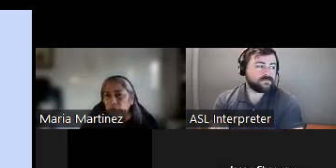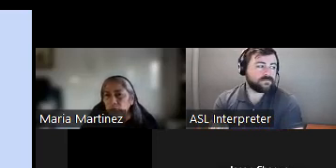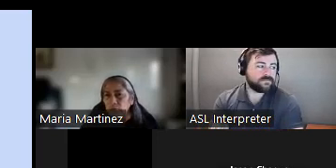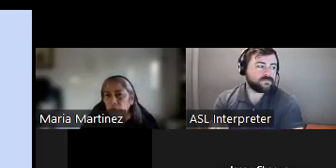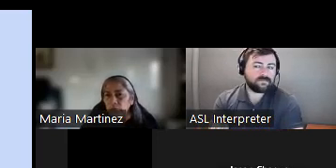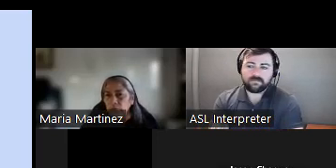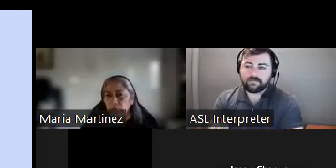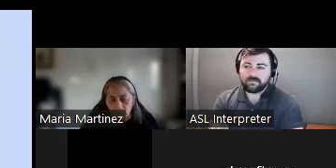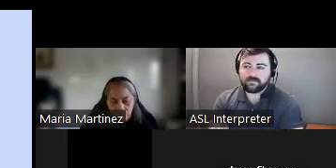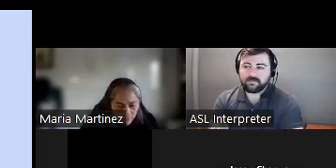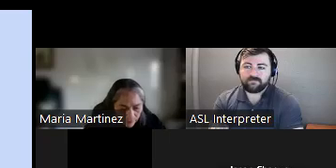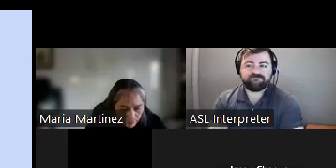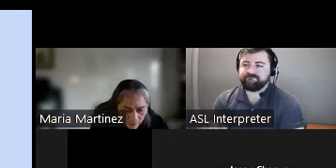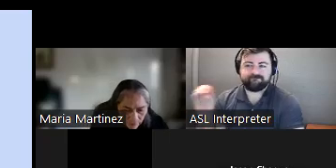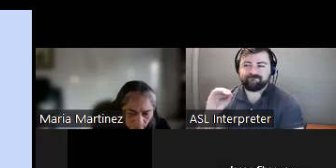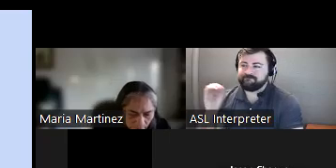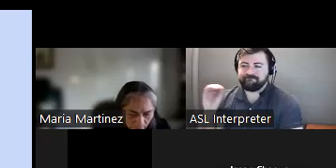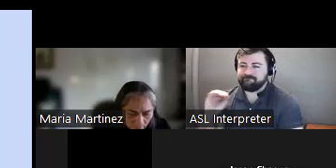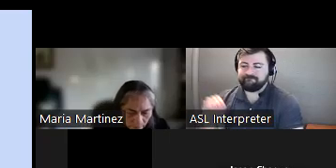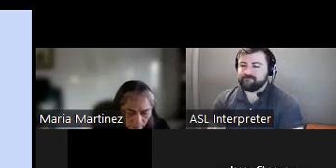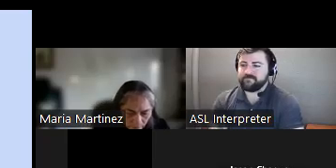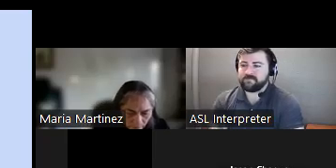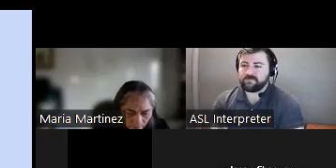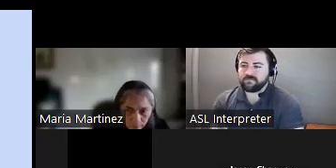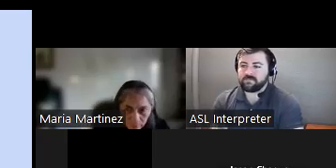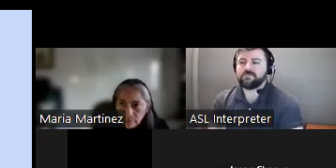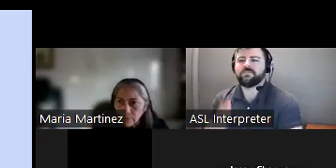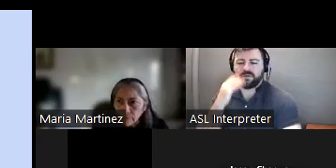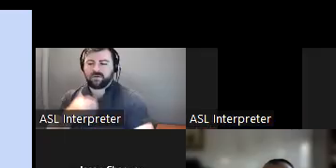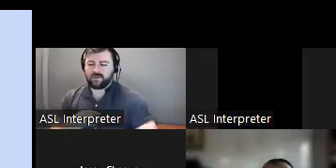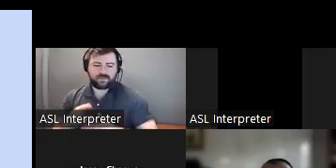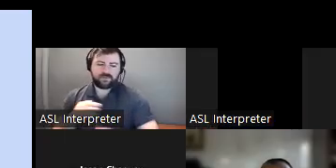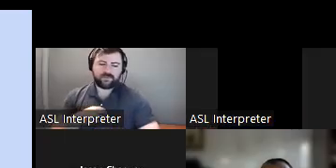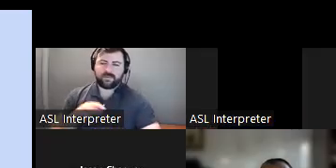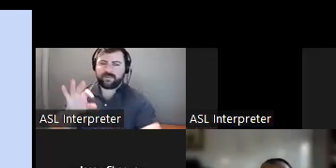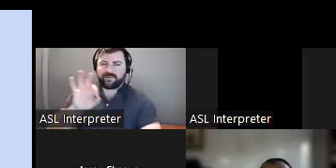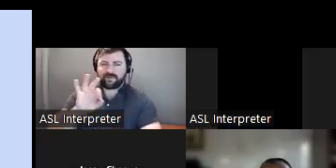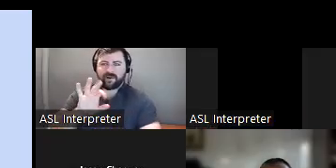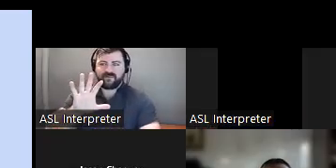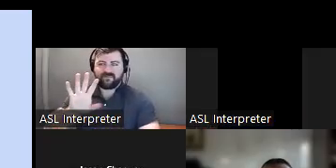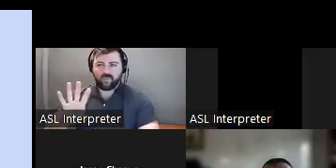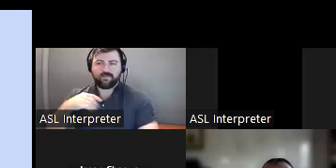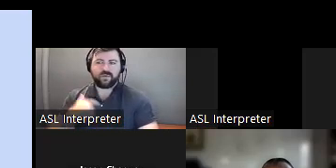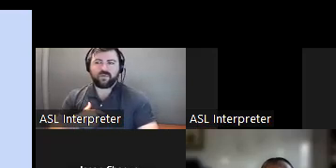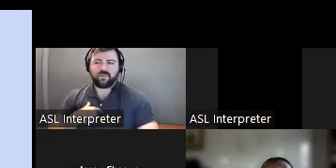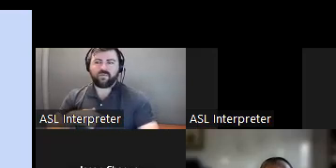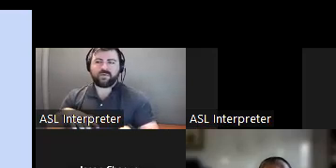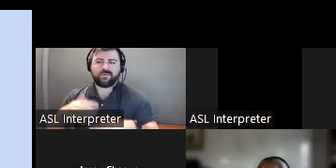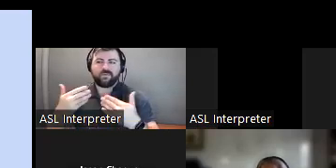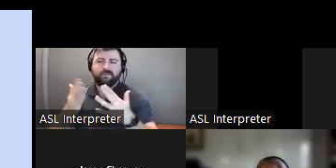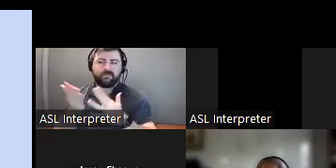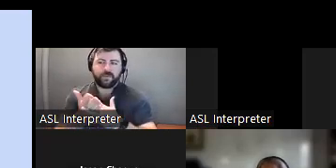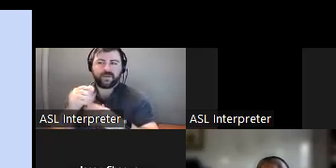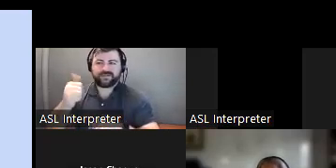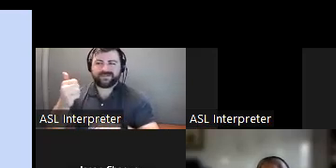You do not, Tasha. Okay. And I know it's 9:54. We take break at 10:15, so we have a few